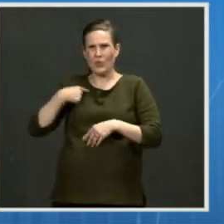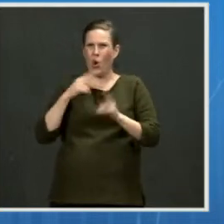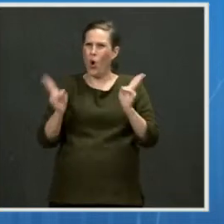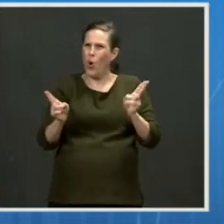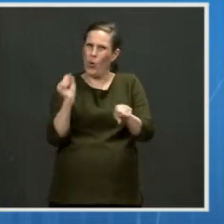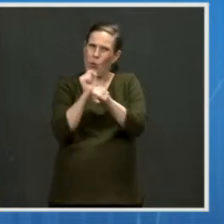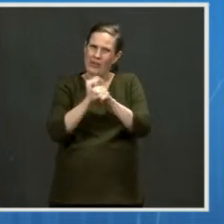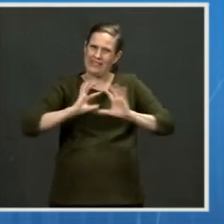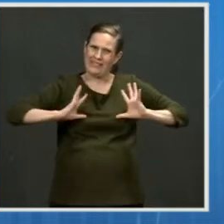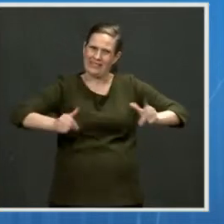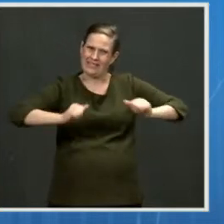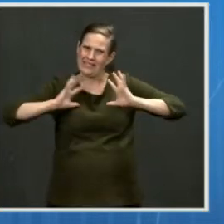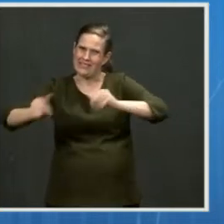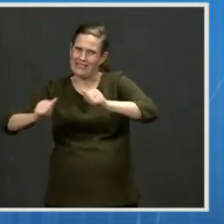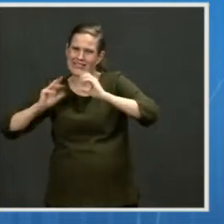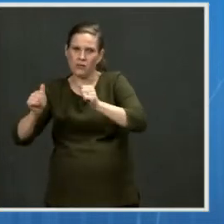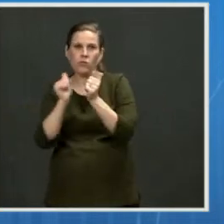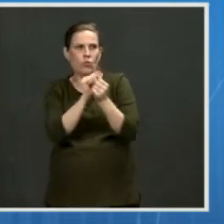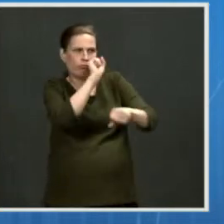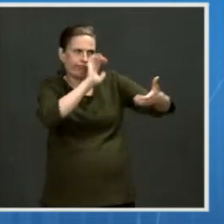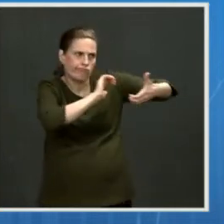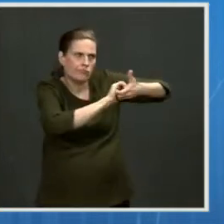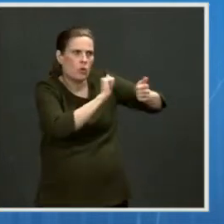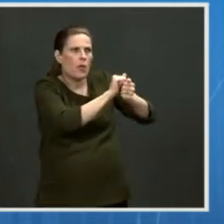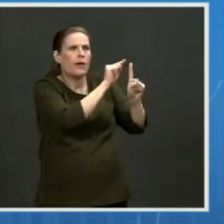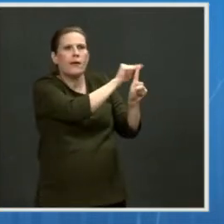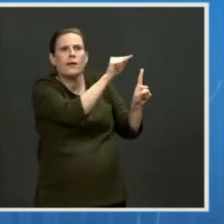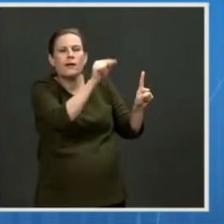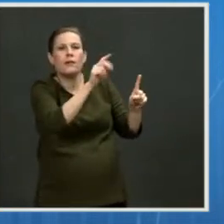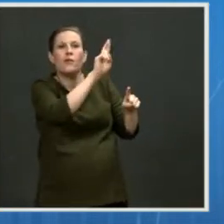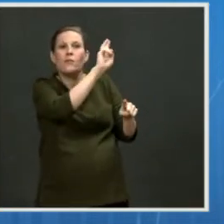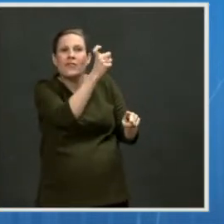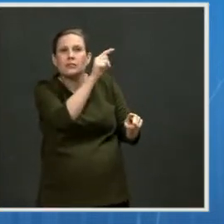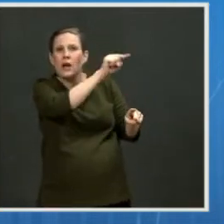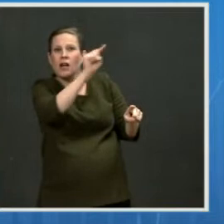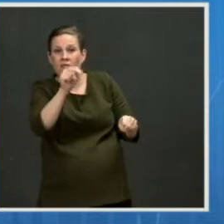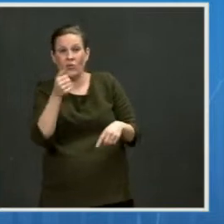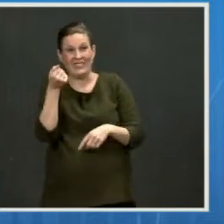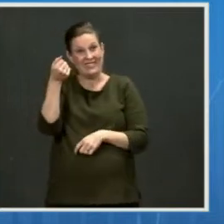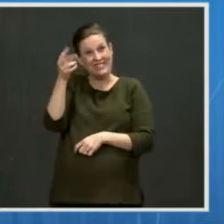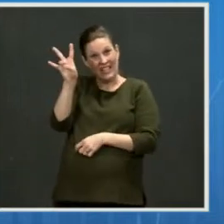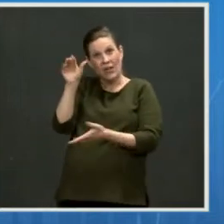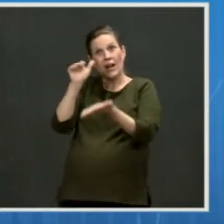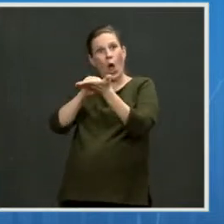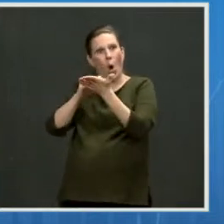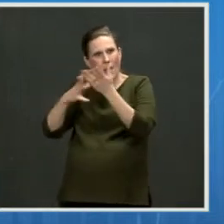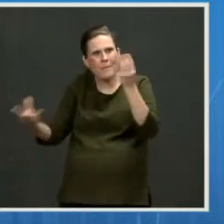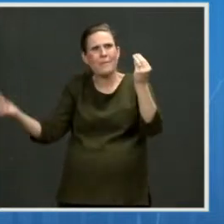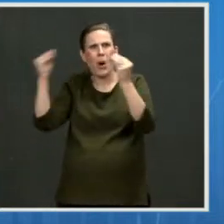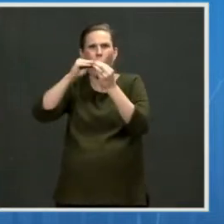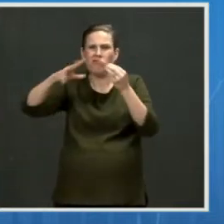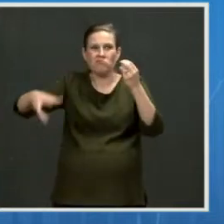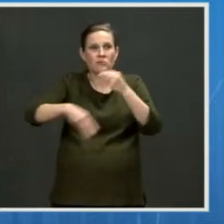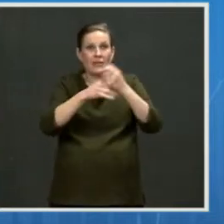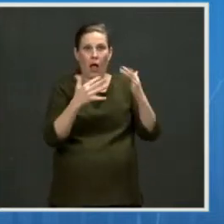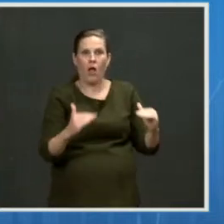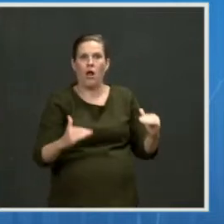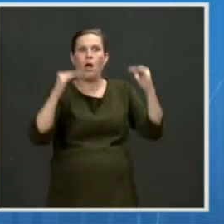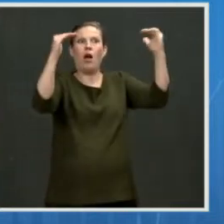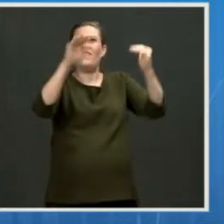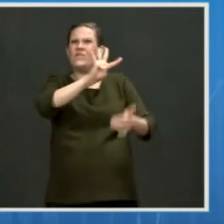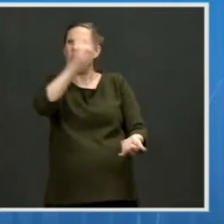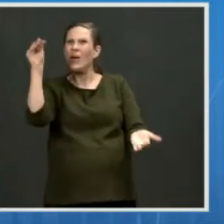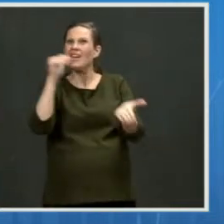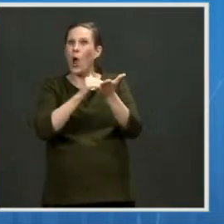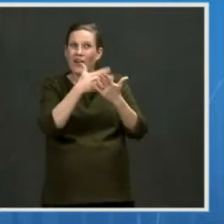about 17,000 to 40,000 stores in communities across this nation to help everyone have ready